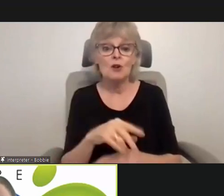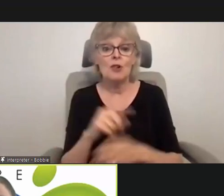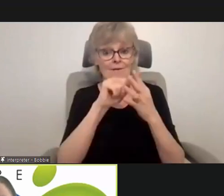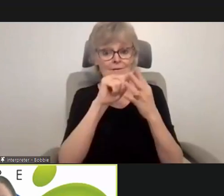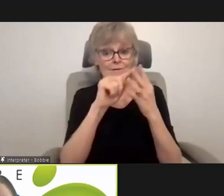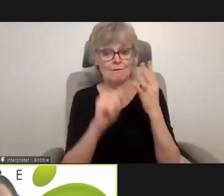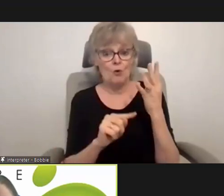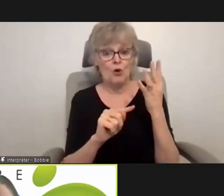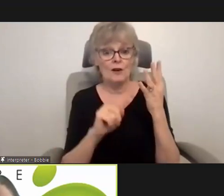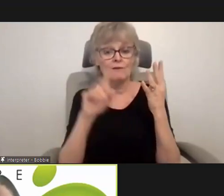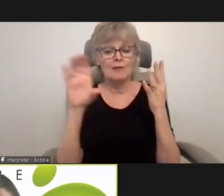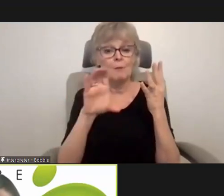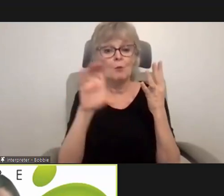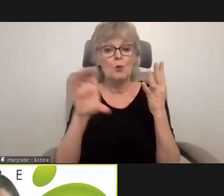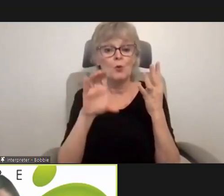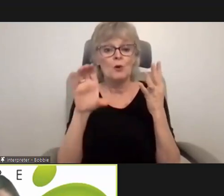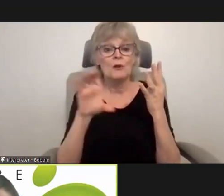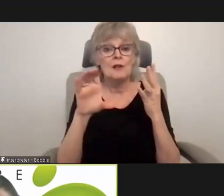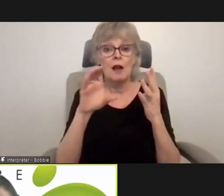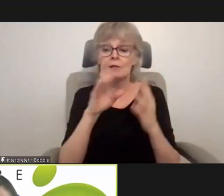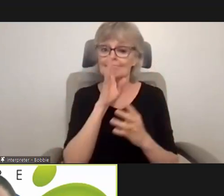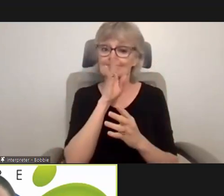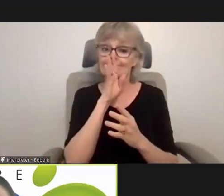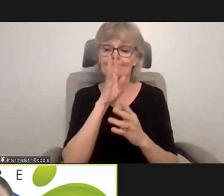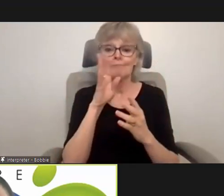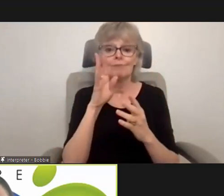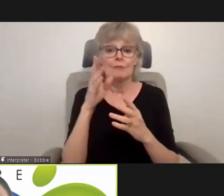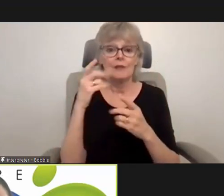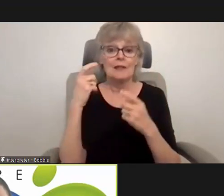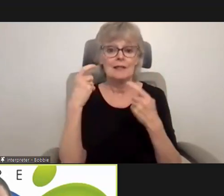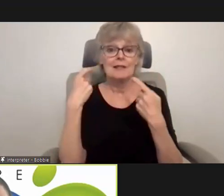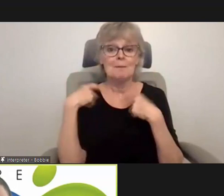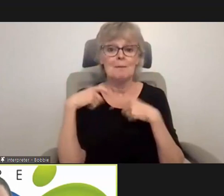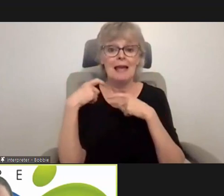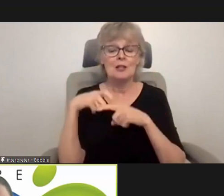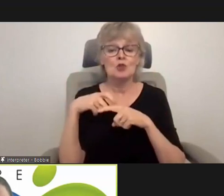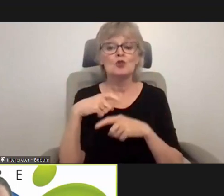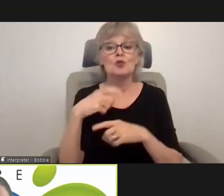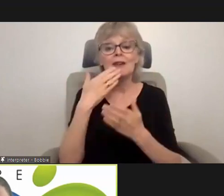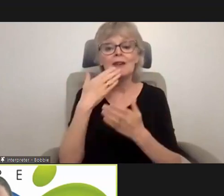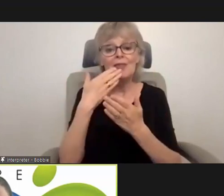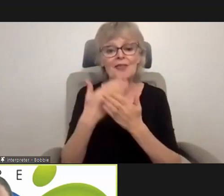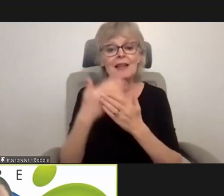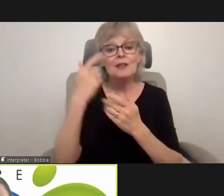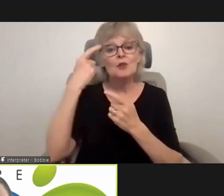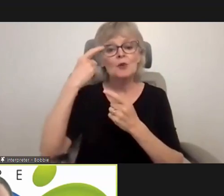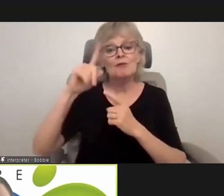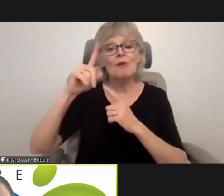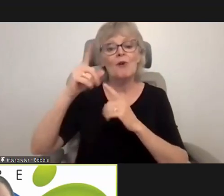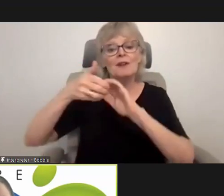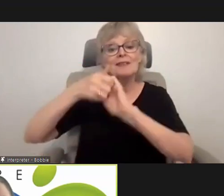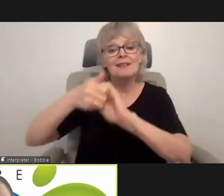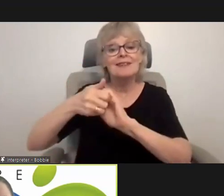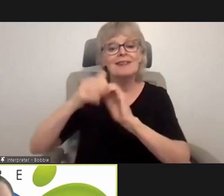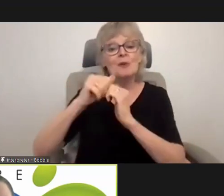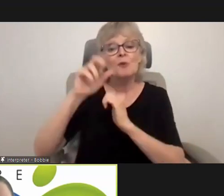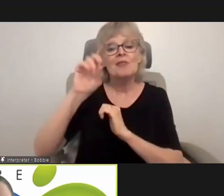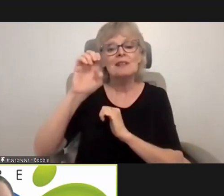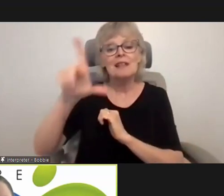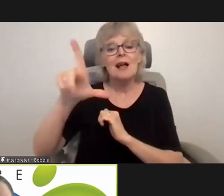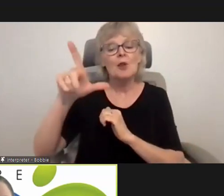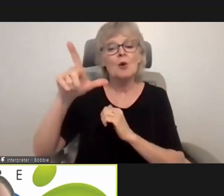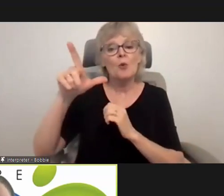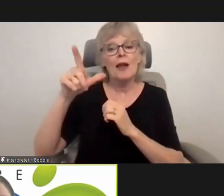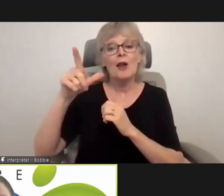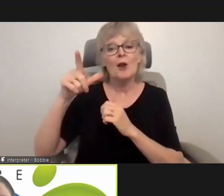conducted exclusively in Spanish. Thanks to the partnership with the Delaware Hispanic Commission, we